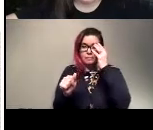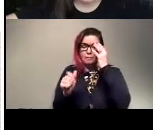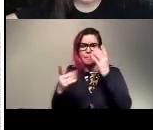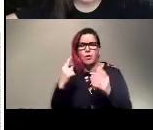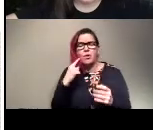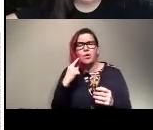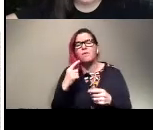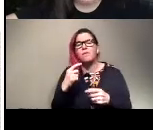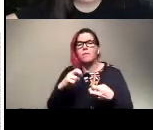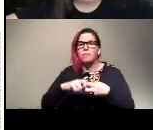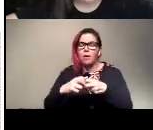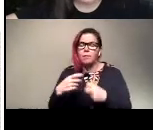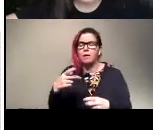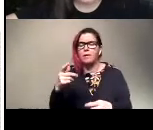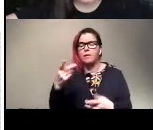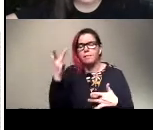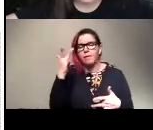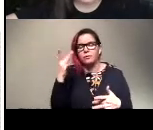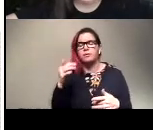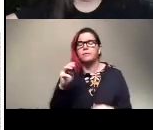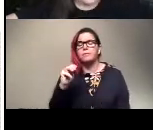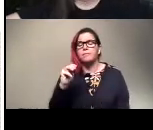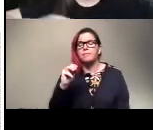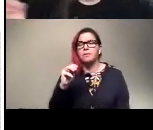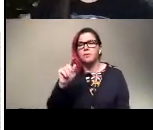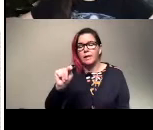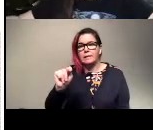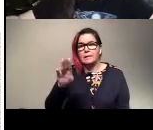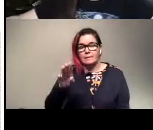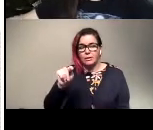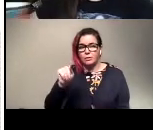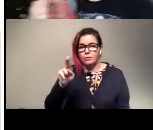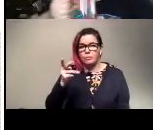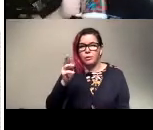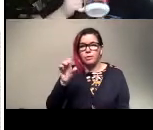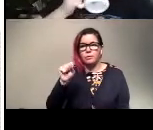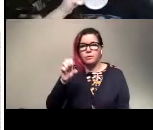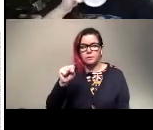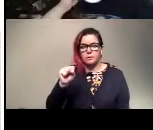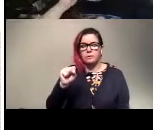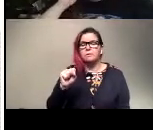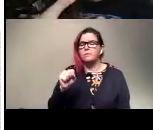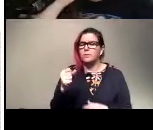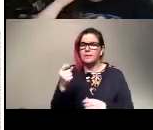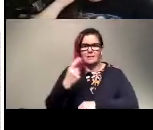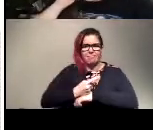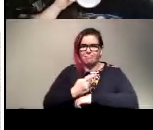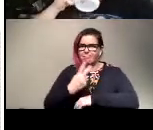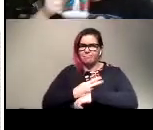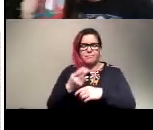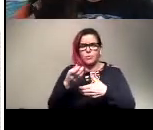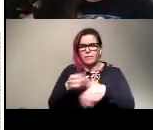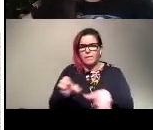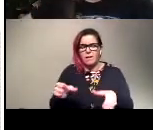being problematic pathogens, like Mycobacterium tuberculosis, which actually take days to divide. So they're